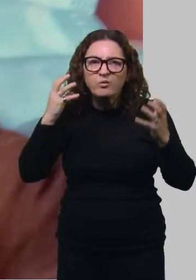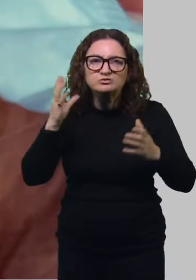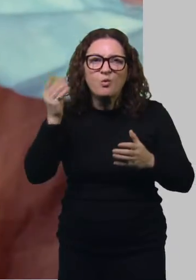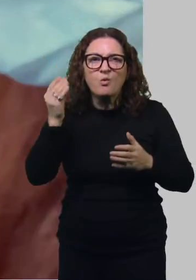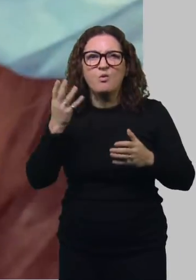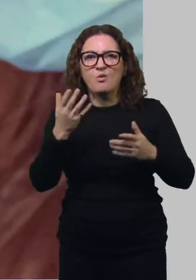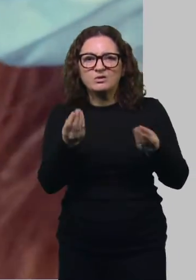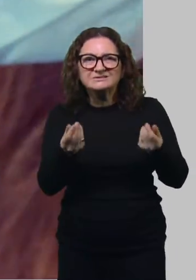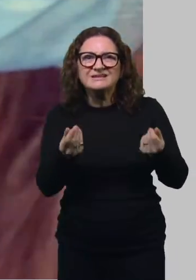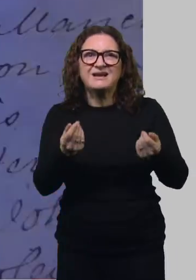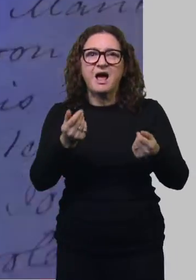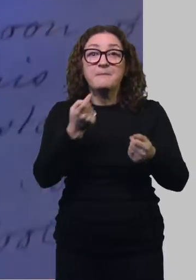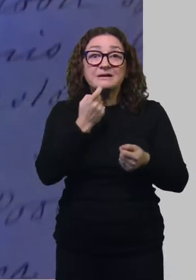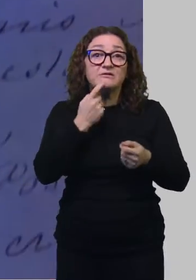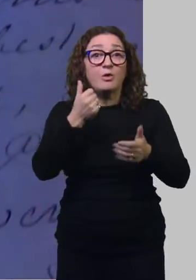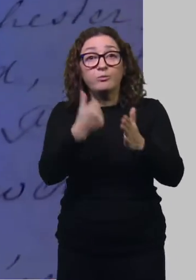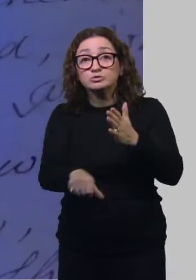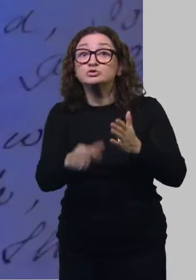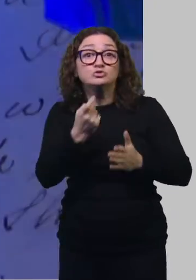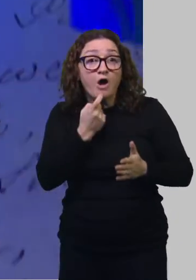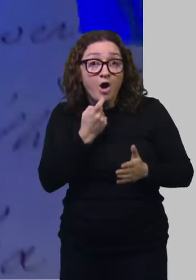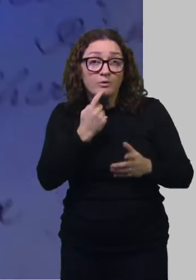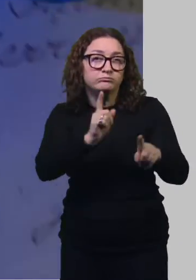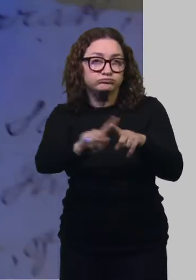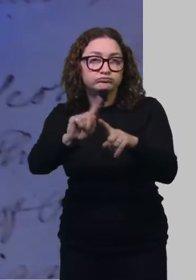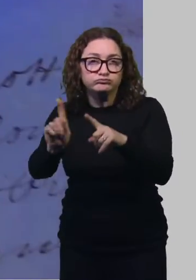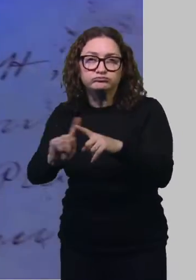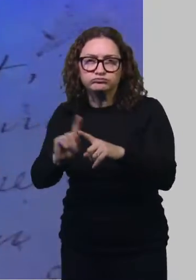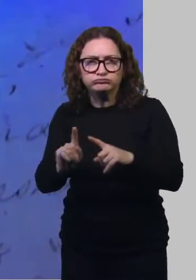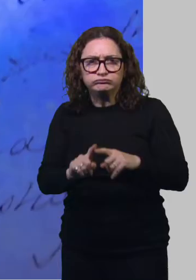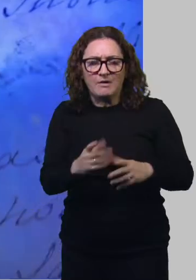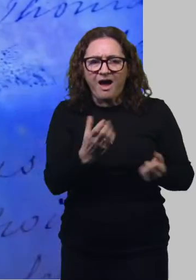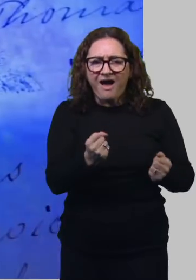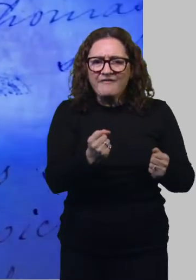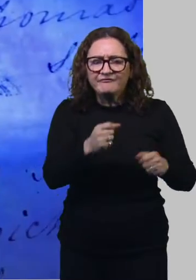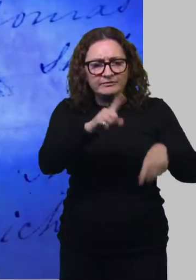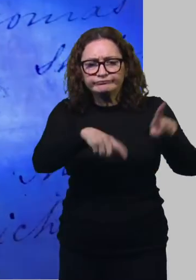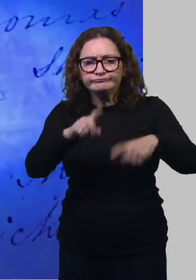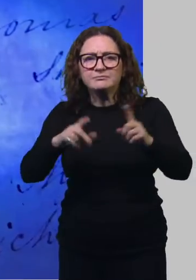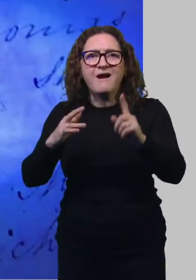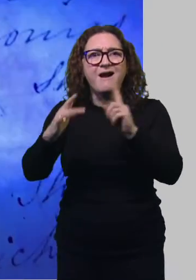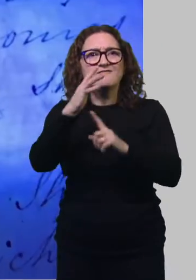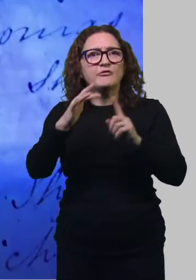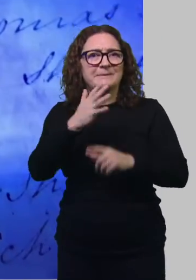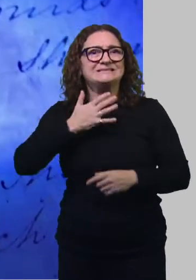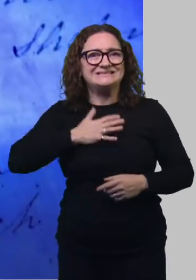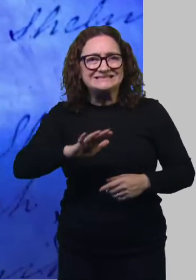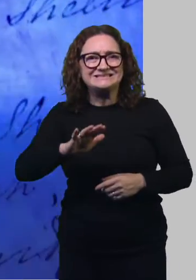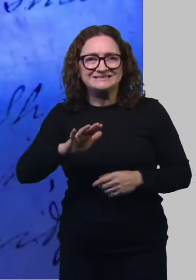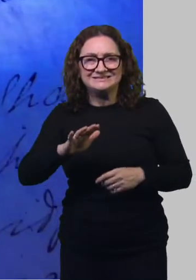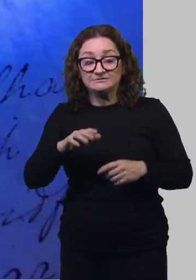material, textiles, metal, wood, and even stone. They all have different